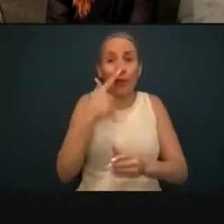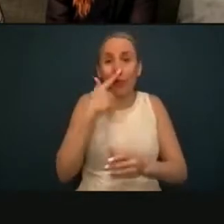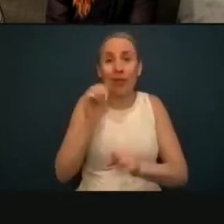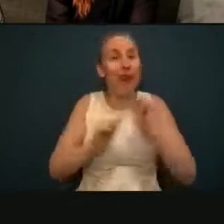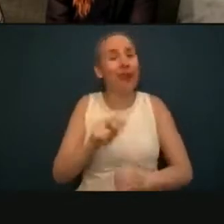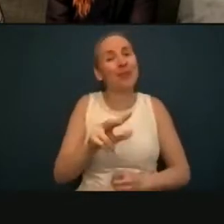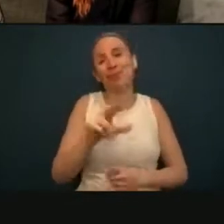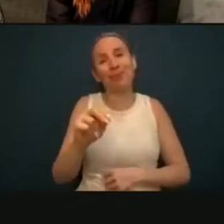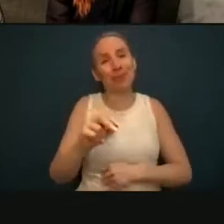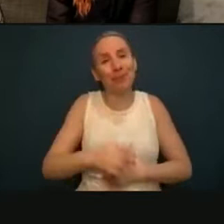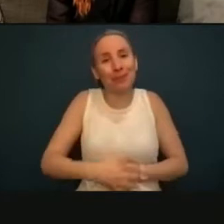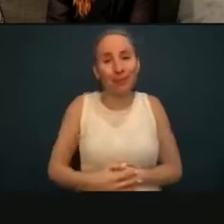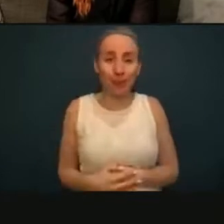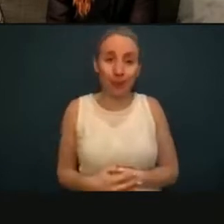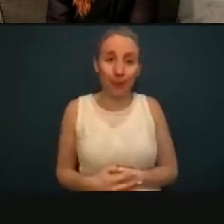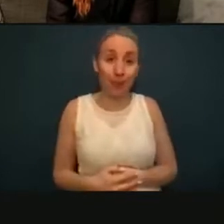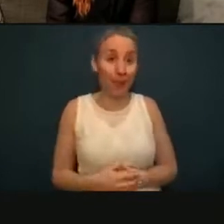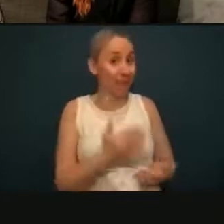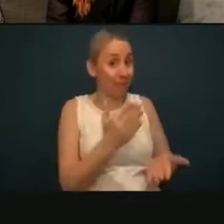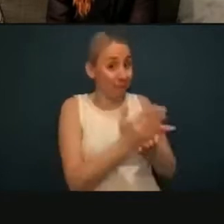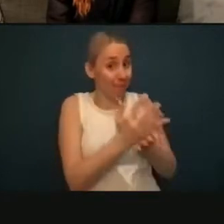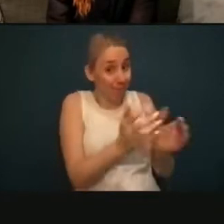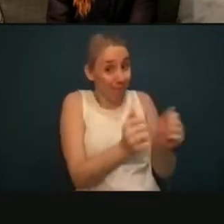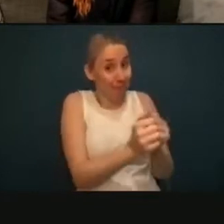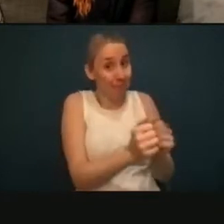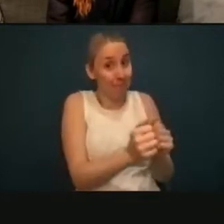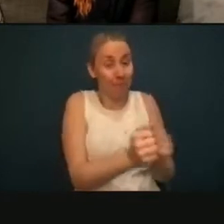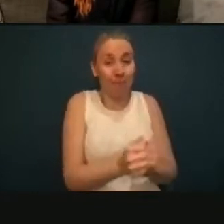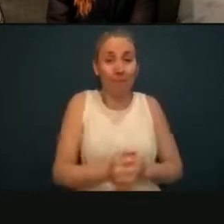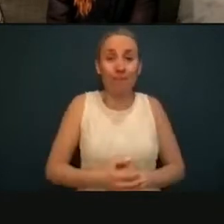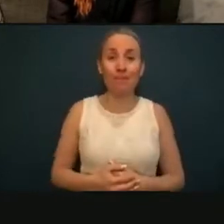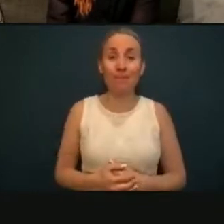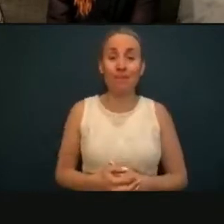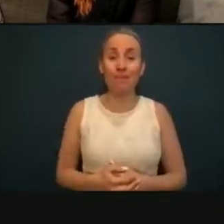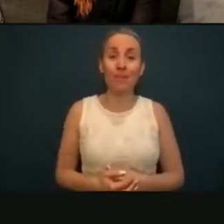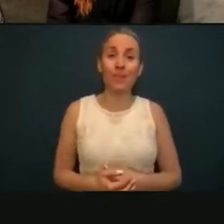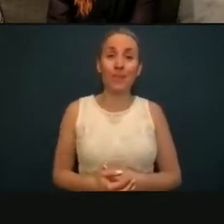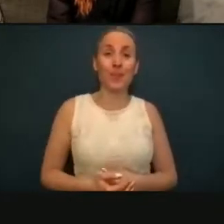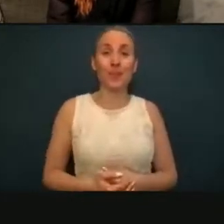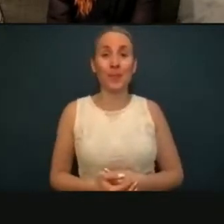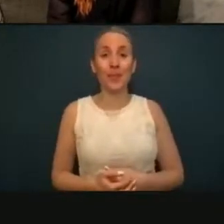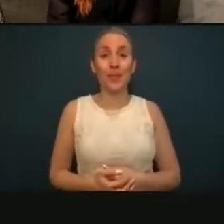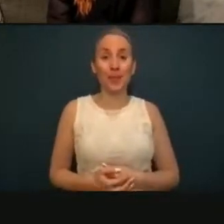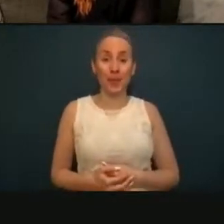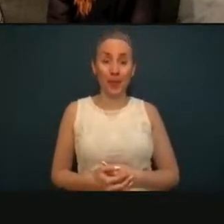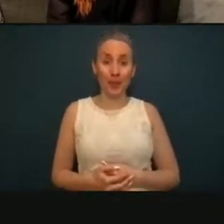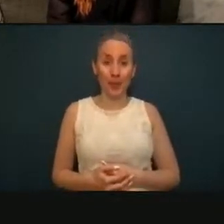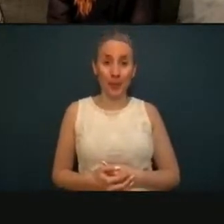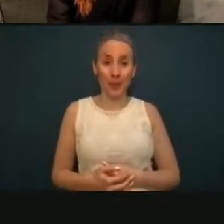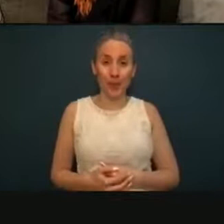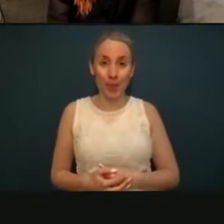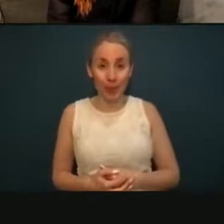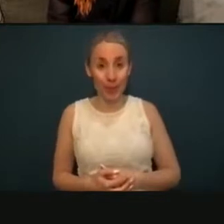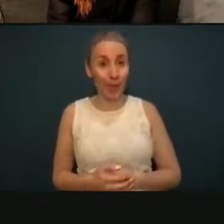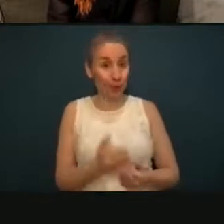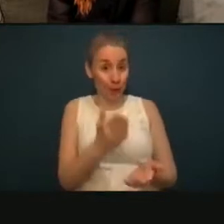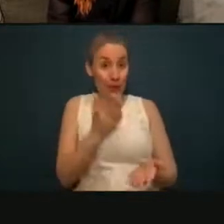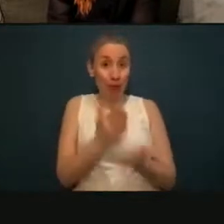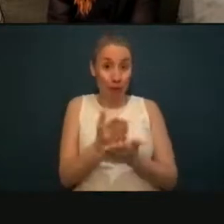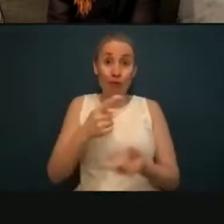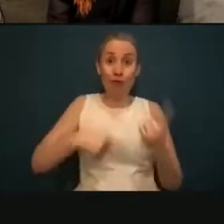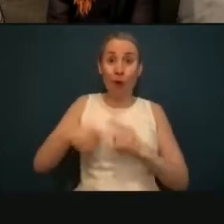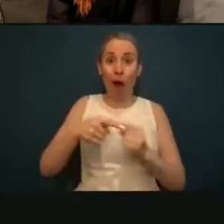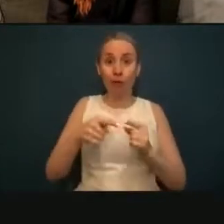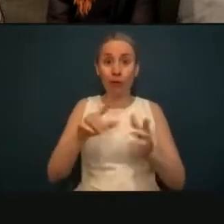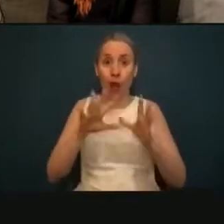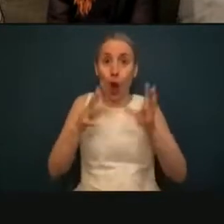Yeah, super poignant that you know, the fact that, you know, we were on the, you know, we were global leaders in terms of,